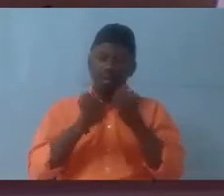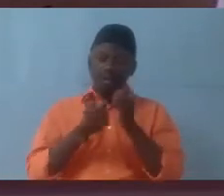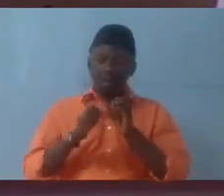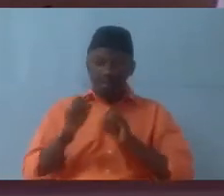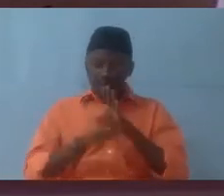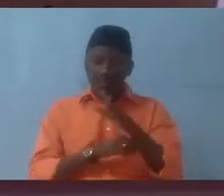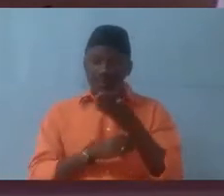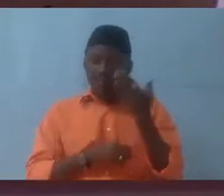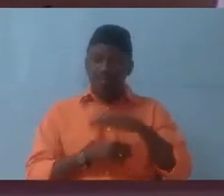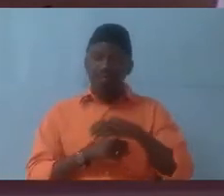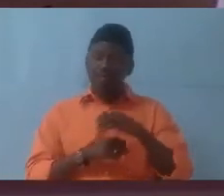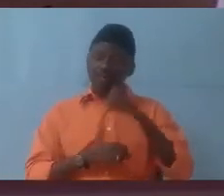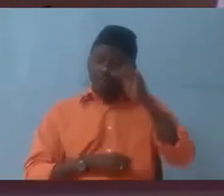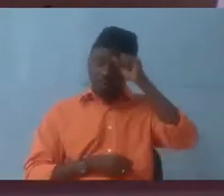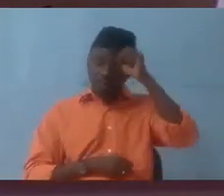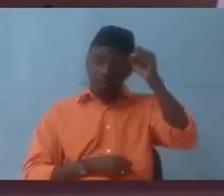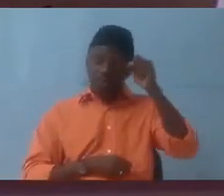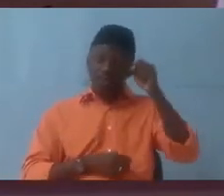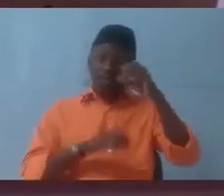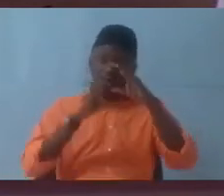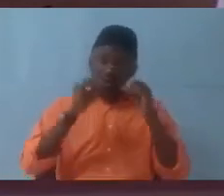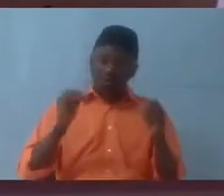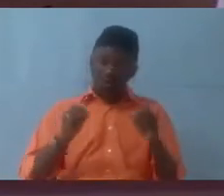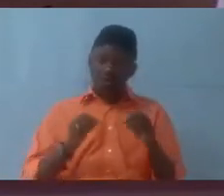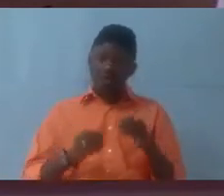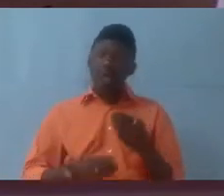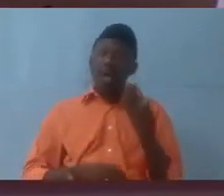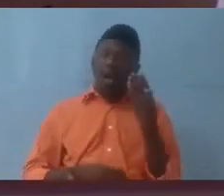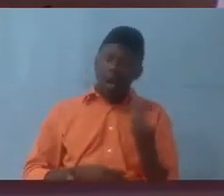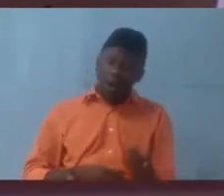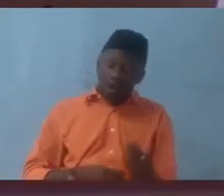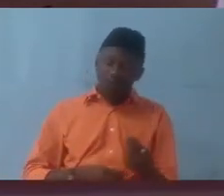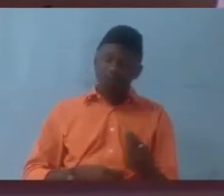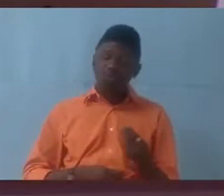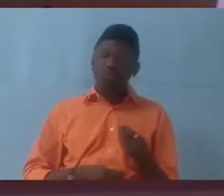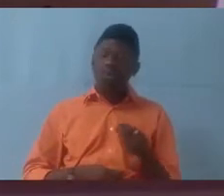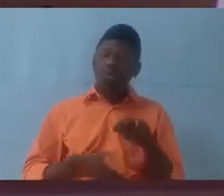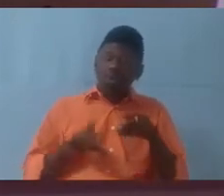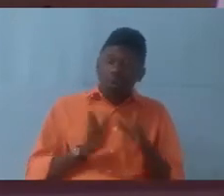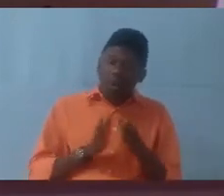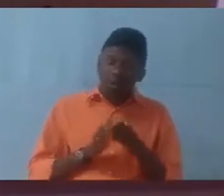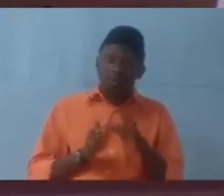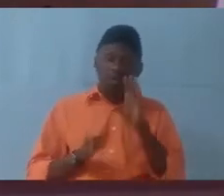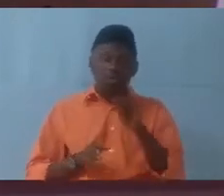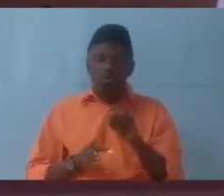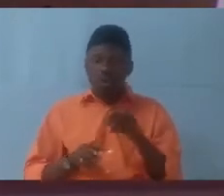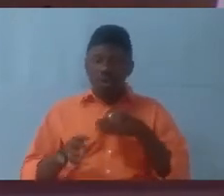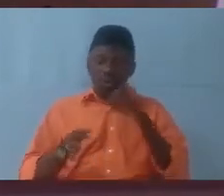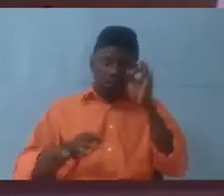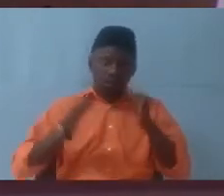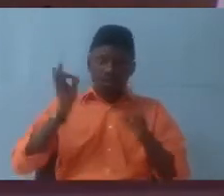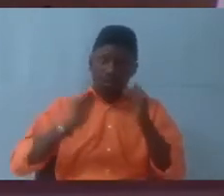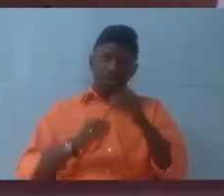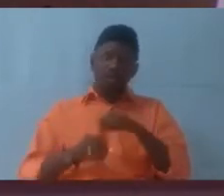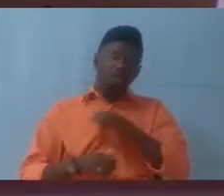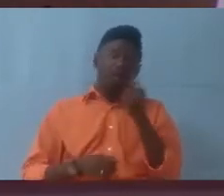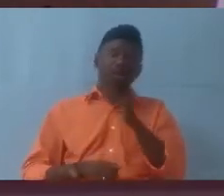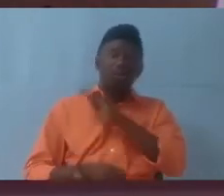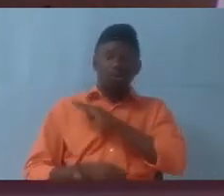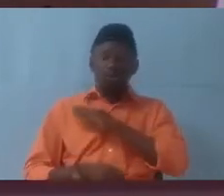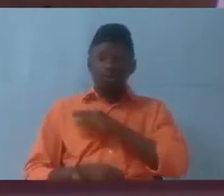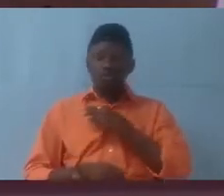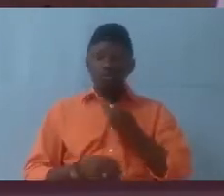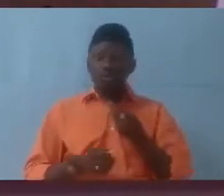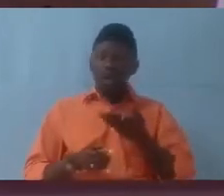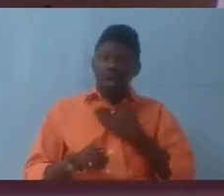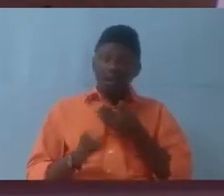rew. As to how pour wax len naka to conduct their cases leño doxale seni dogal and also to influence the decision that they